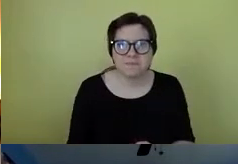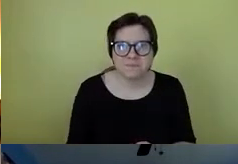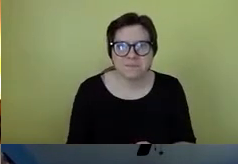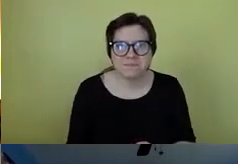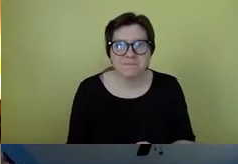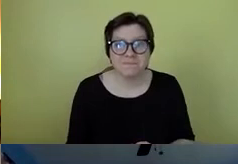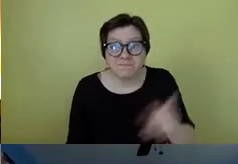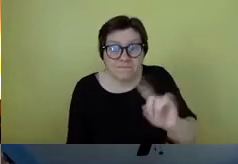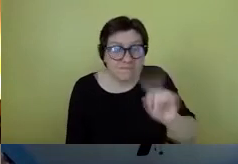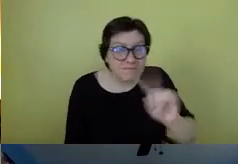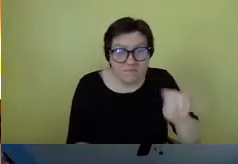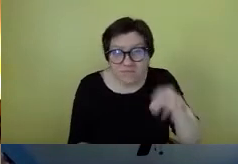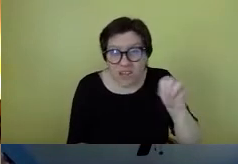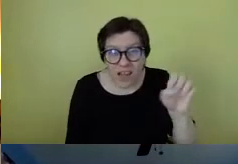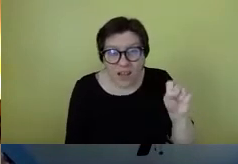Where are you, man?